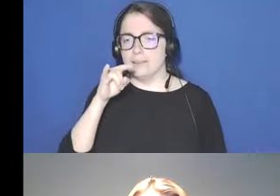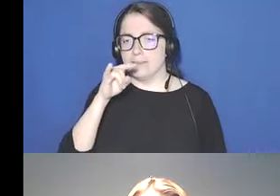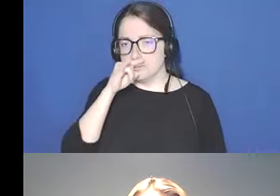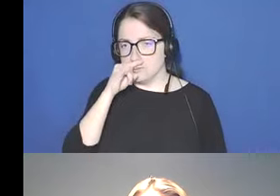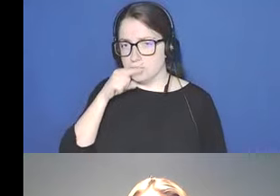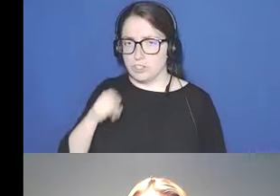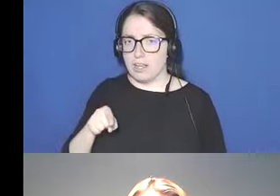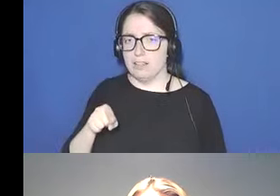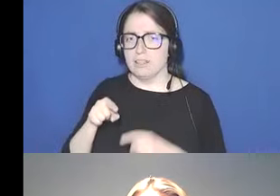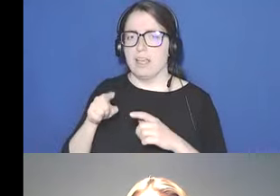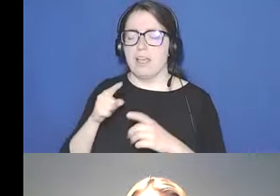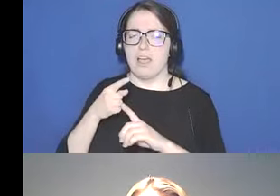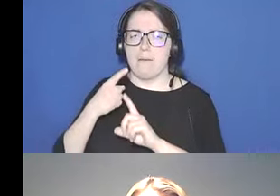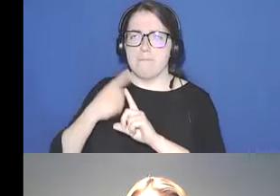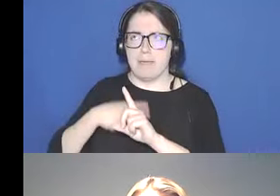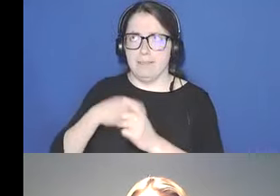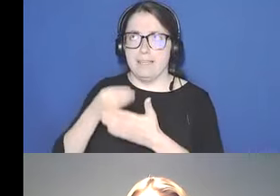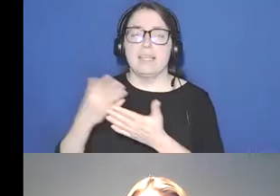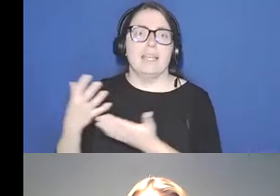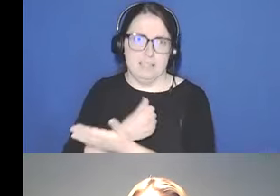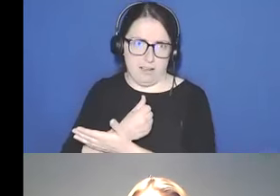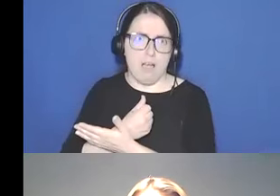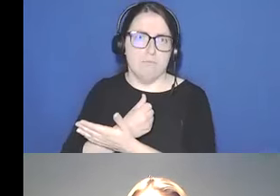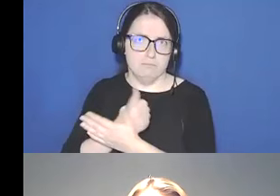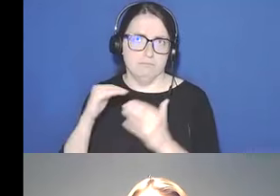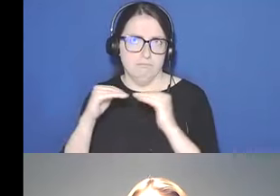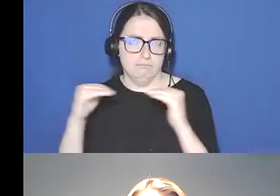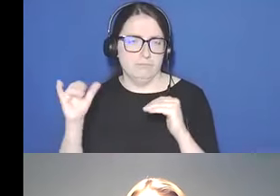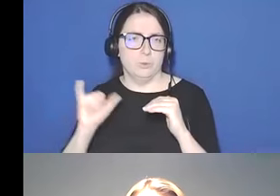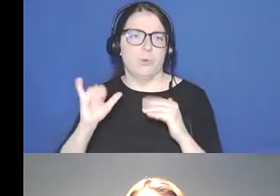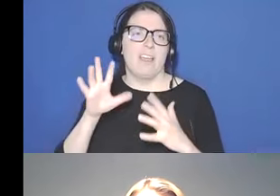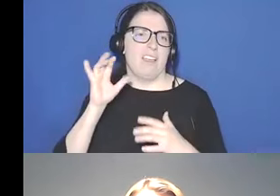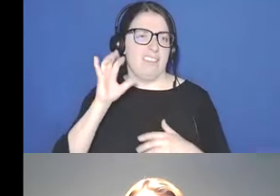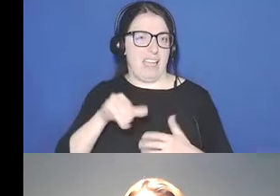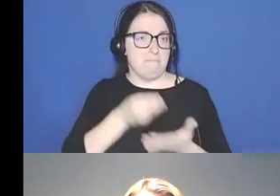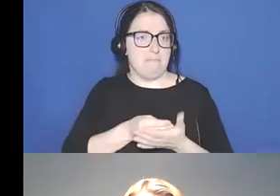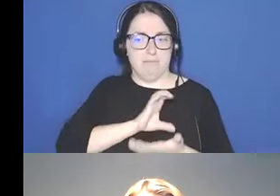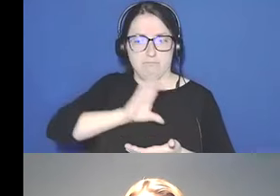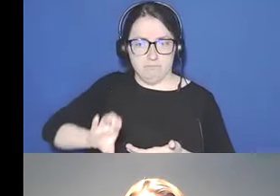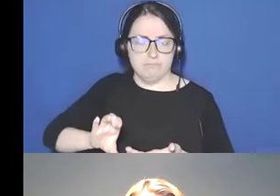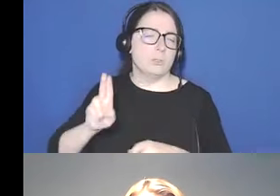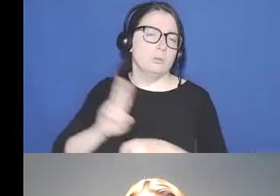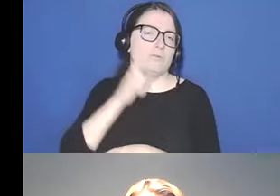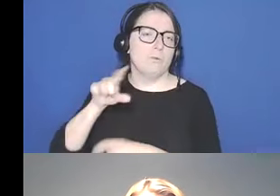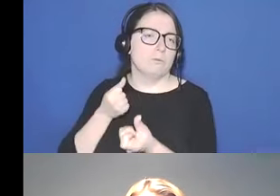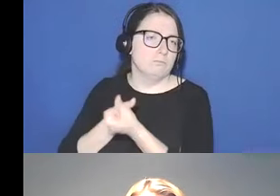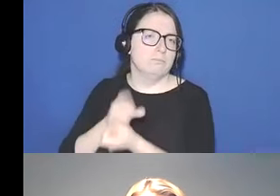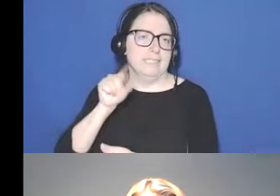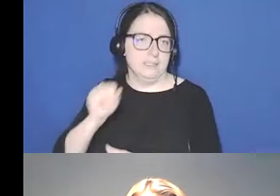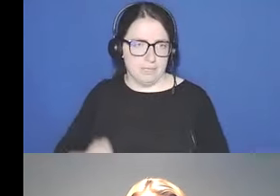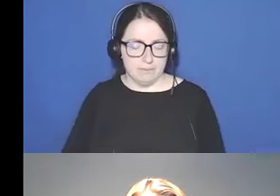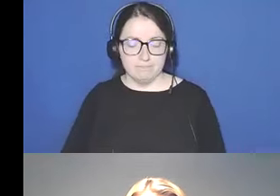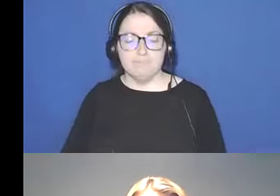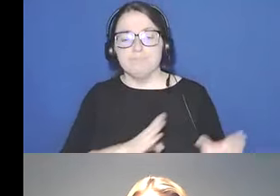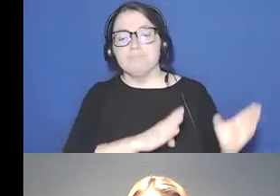well. And that is to be used to support their disability. The other one is OPWDD, which